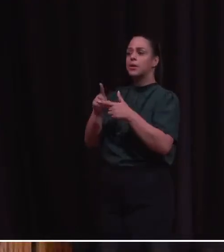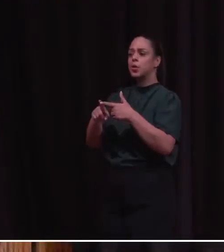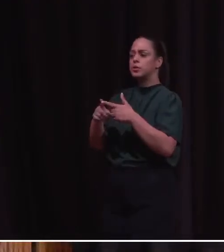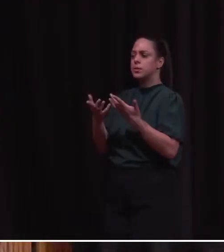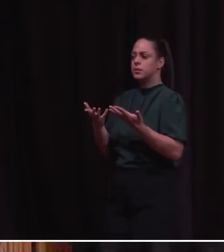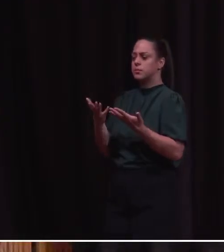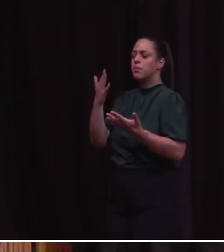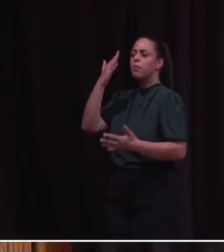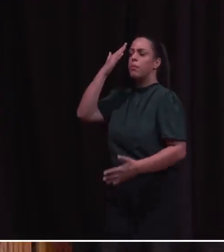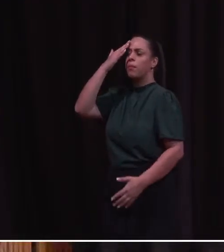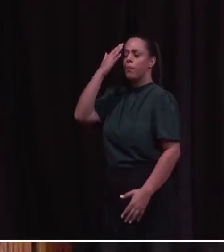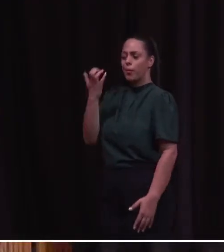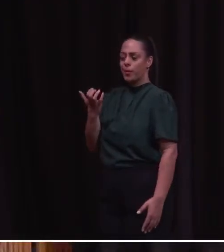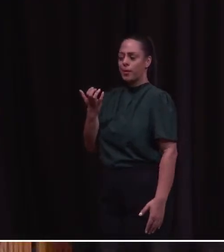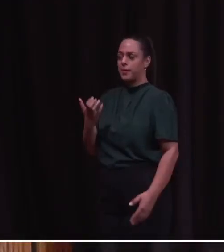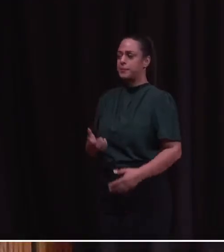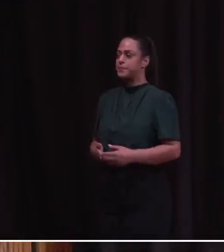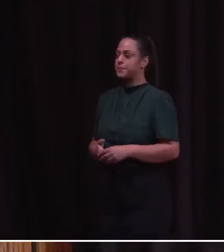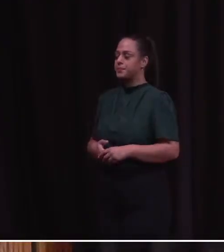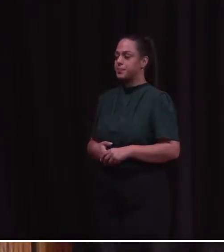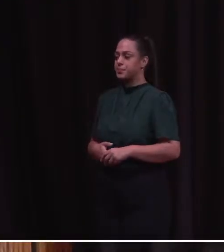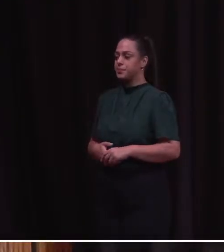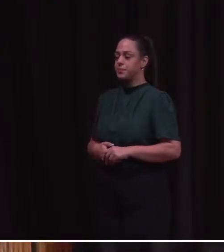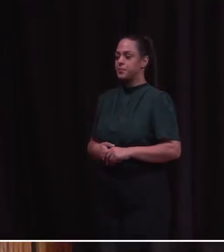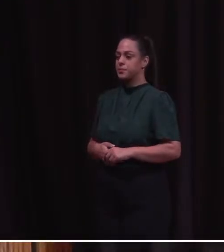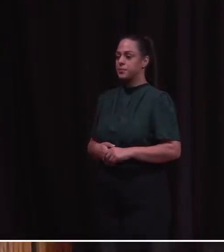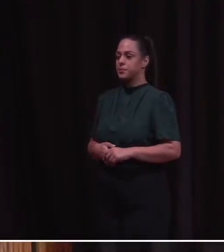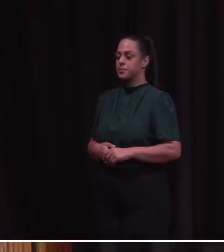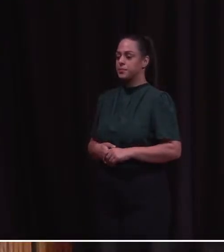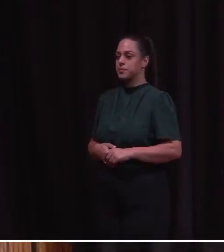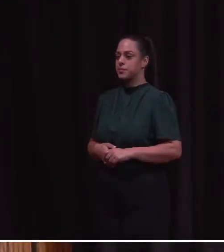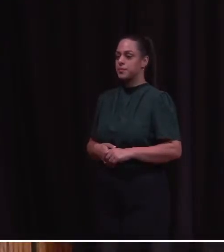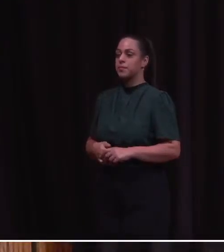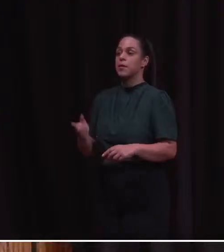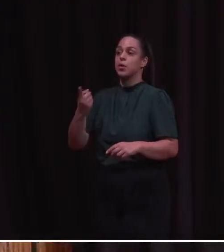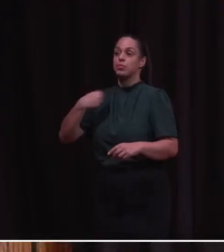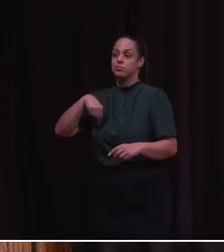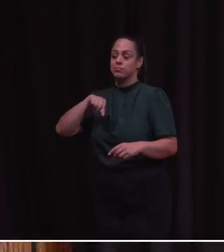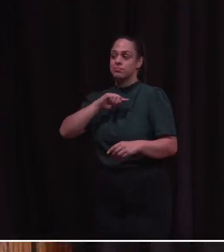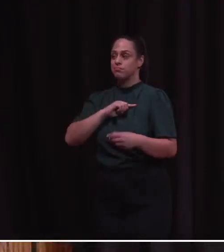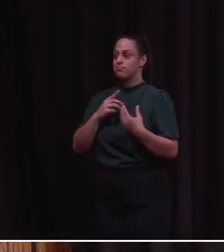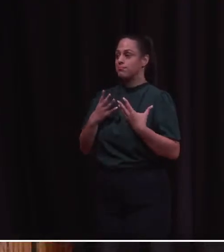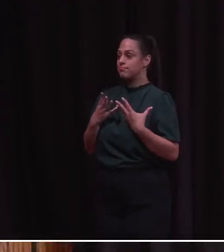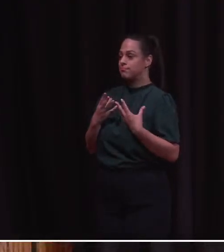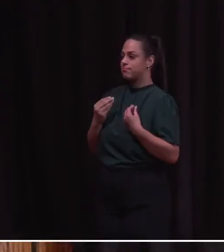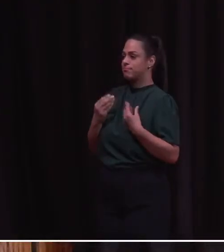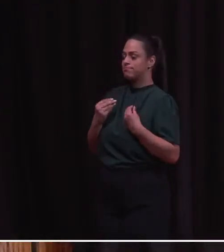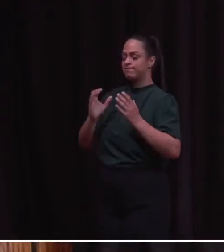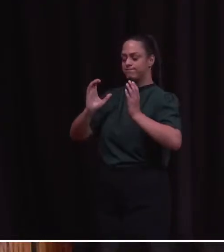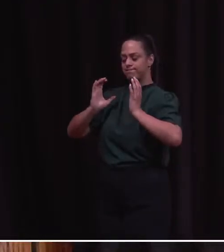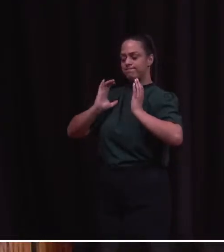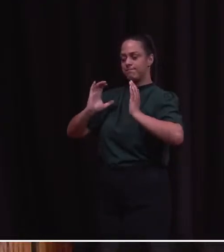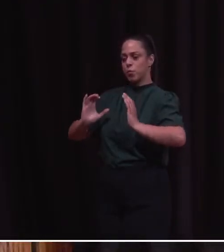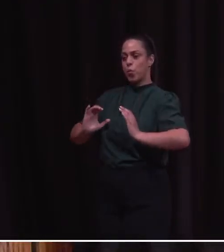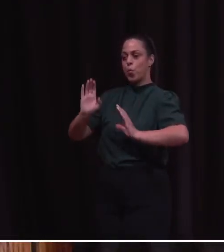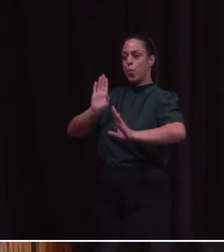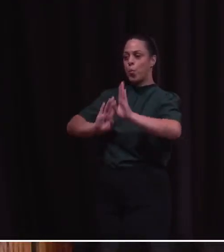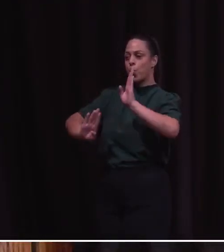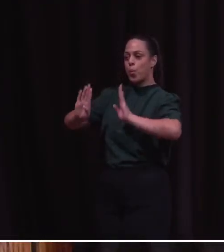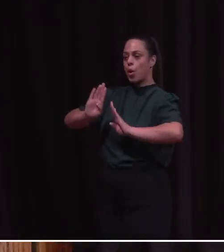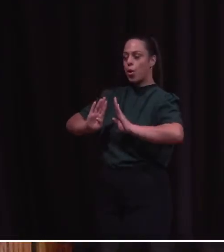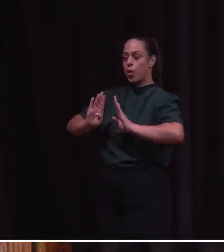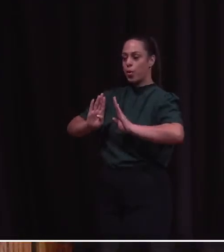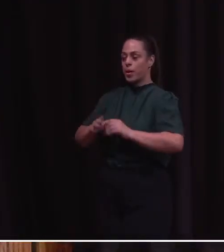that reduces humans to their bodies and the other, especially as we found, is a